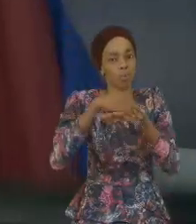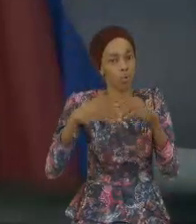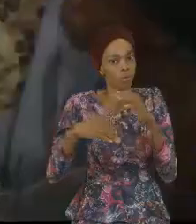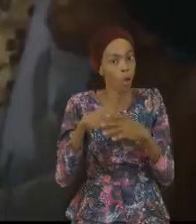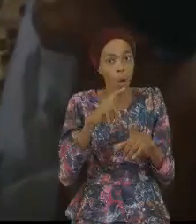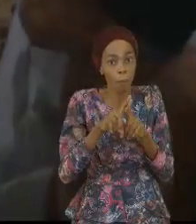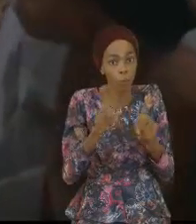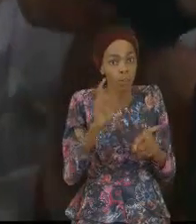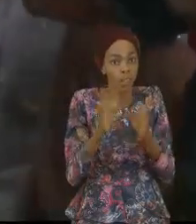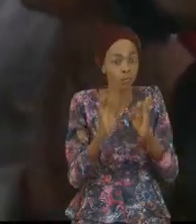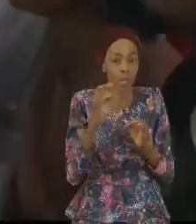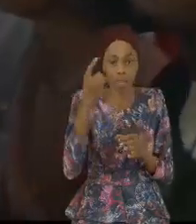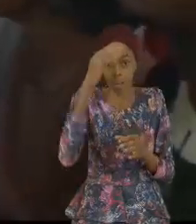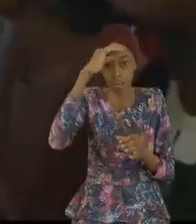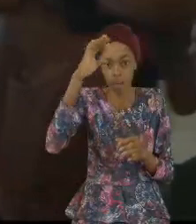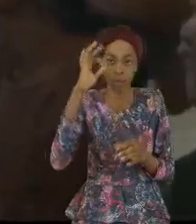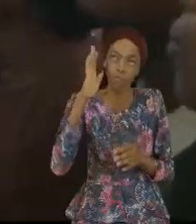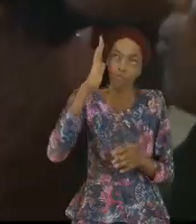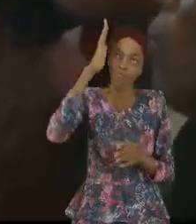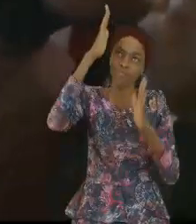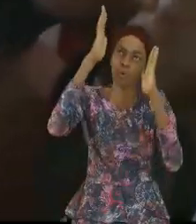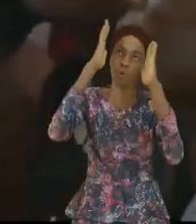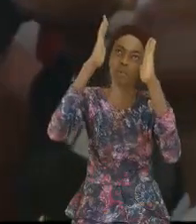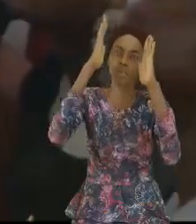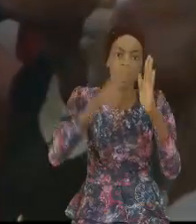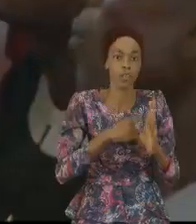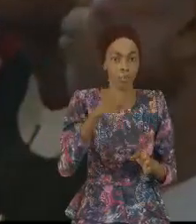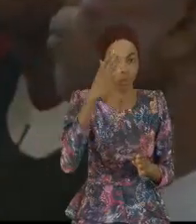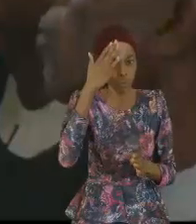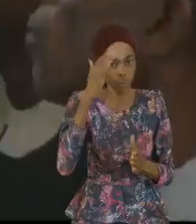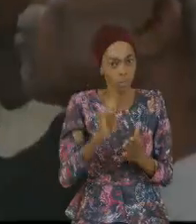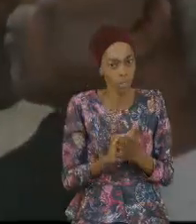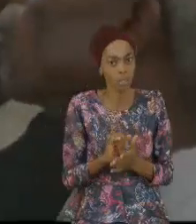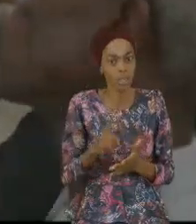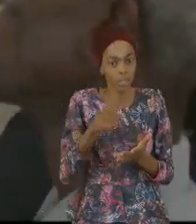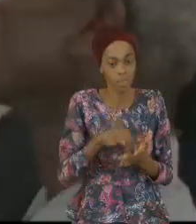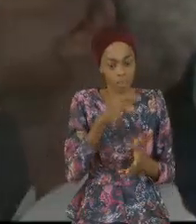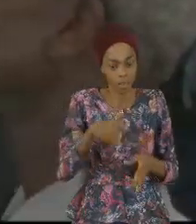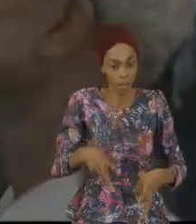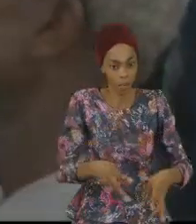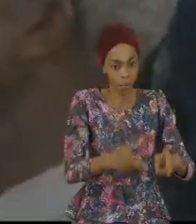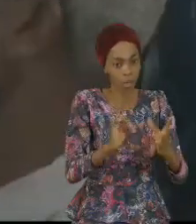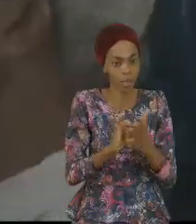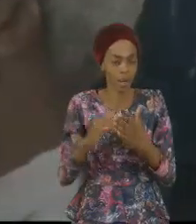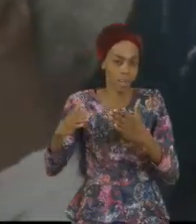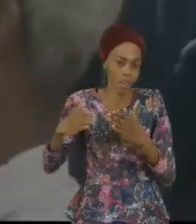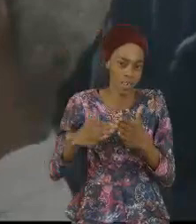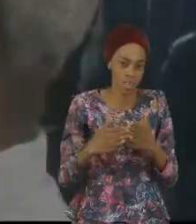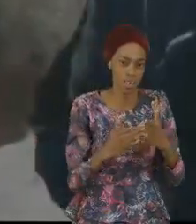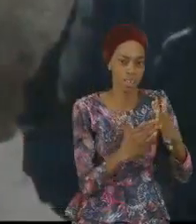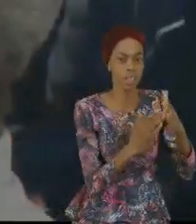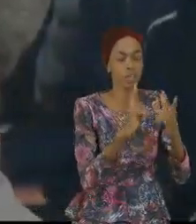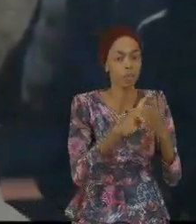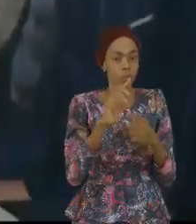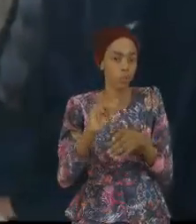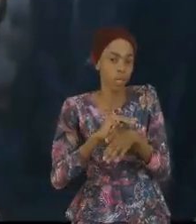man of focus, a woman of focus, and you know that this is the path that leads to the